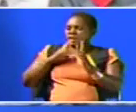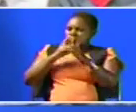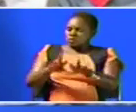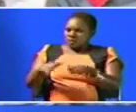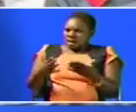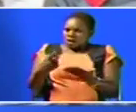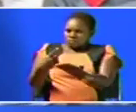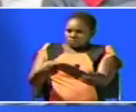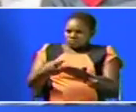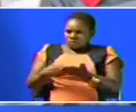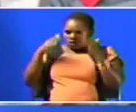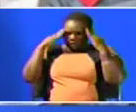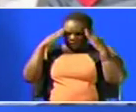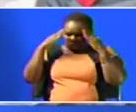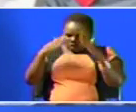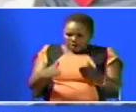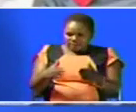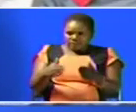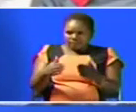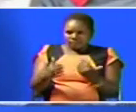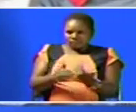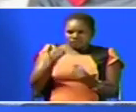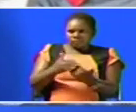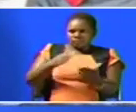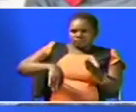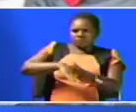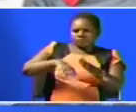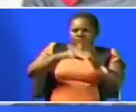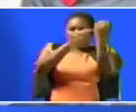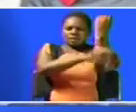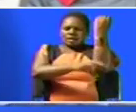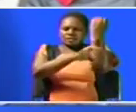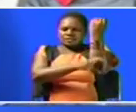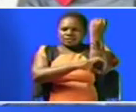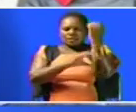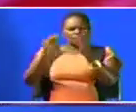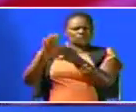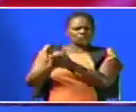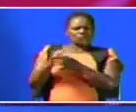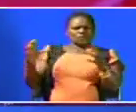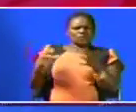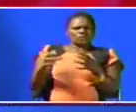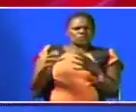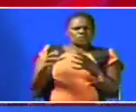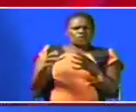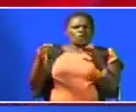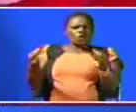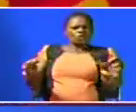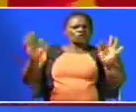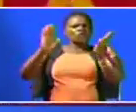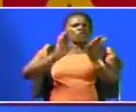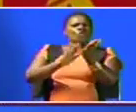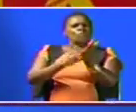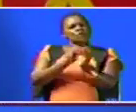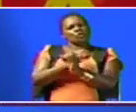that their talks centered on identifying and grooming football talent in the country. Jubilee Party is yet to make an official statement